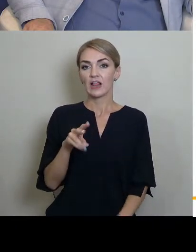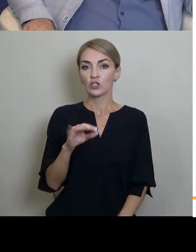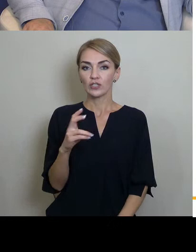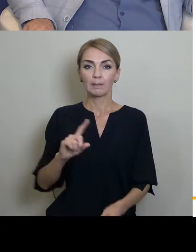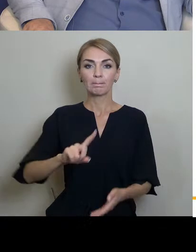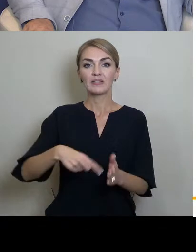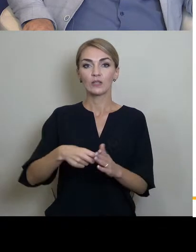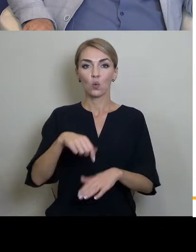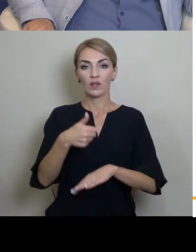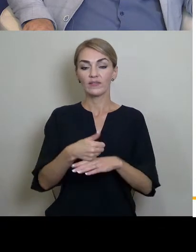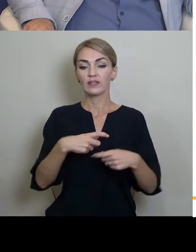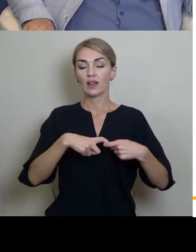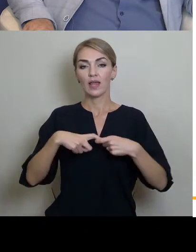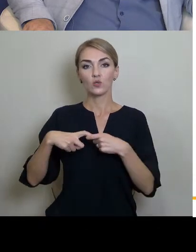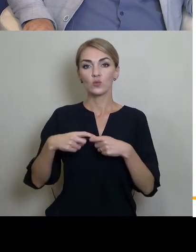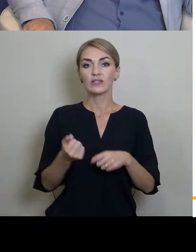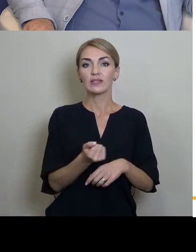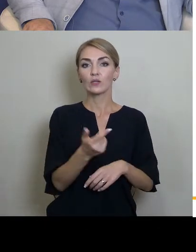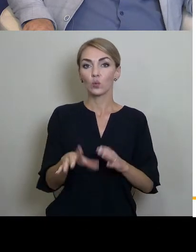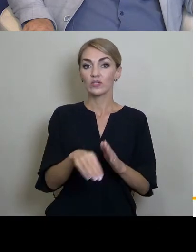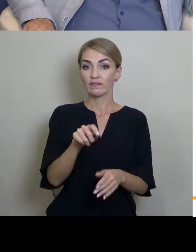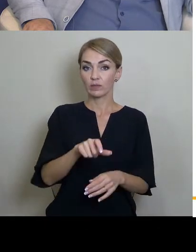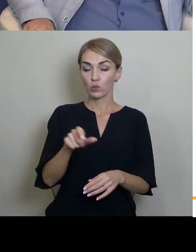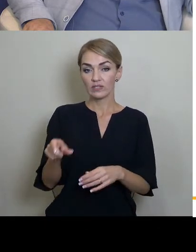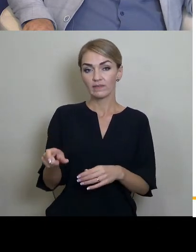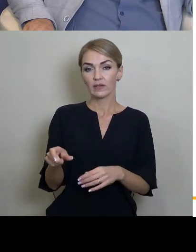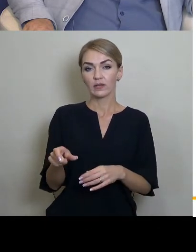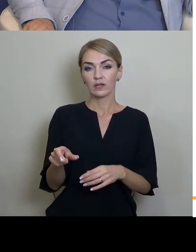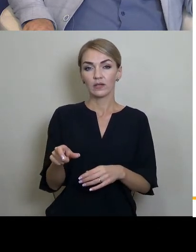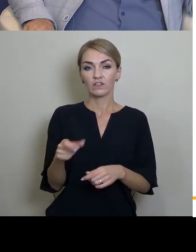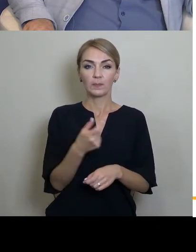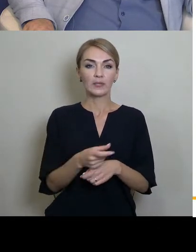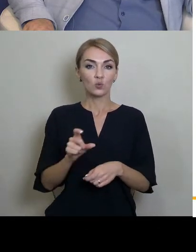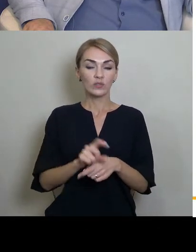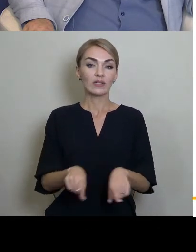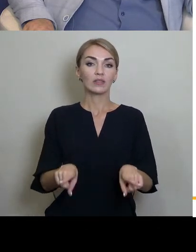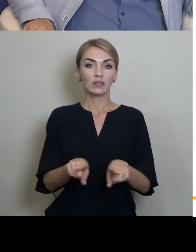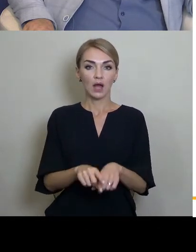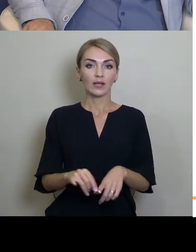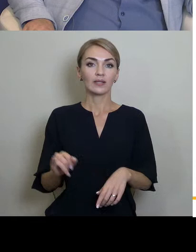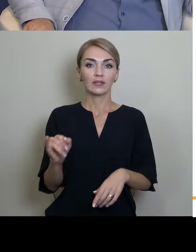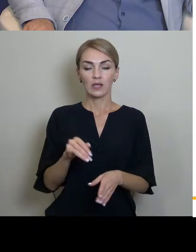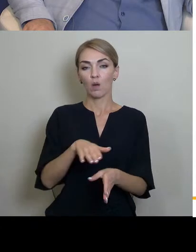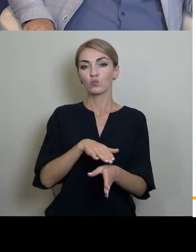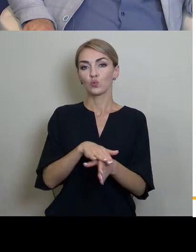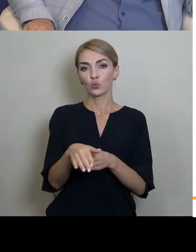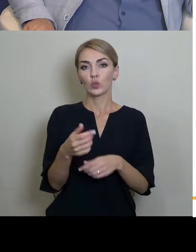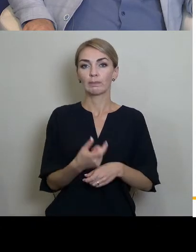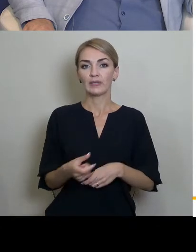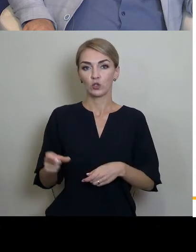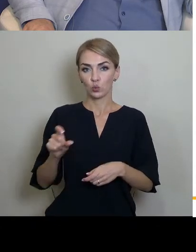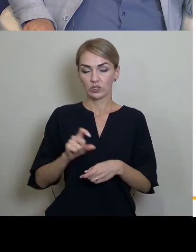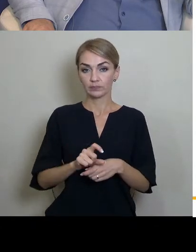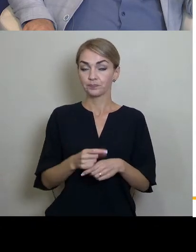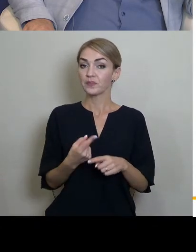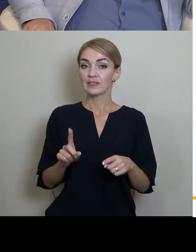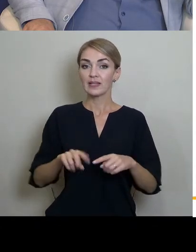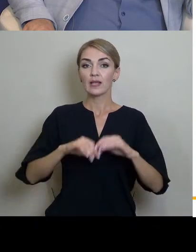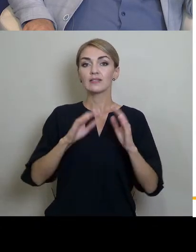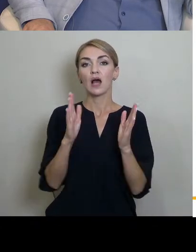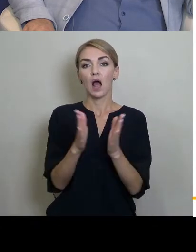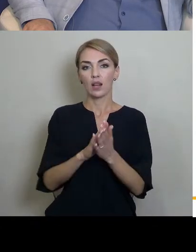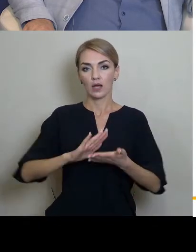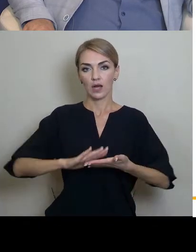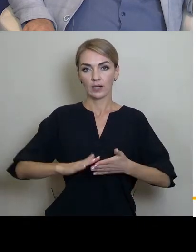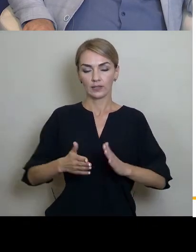elections to city, town and villages, depending on number of voters, it was either relative majority or absolute